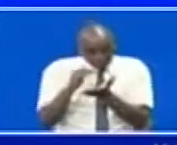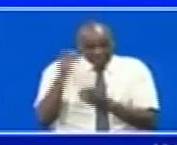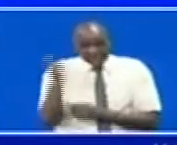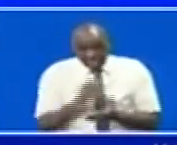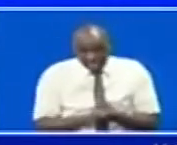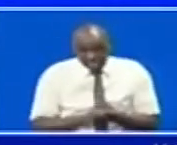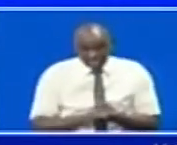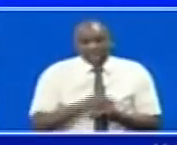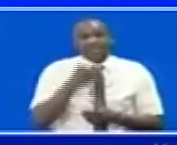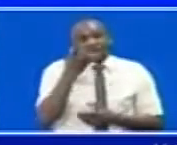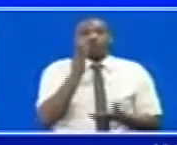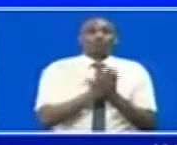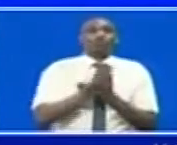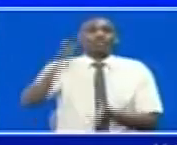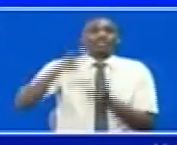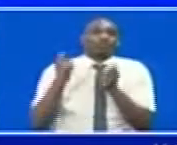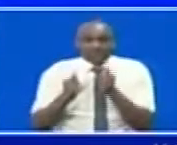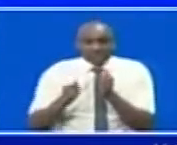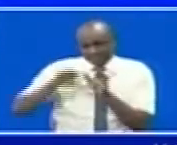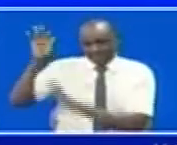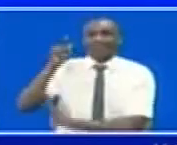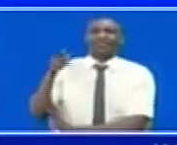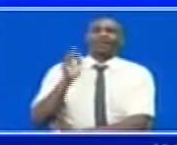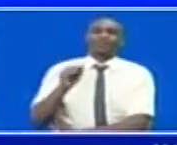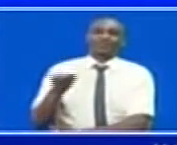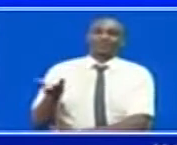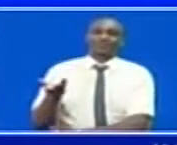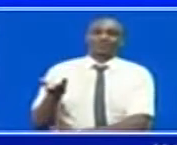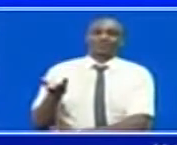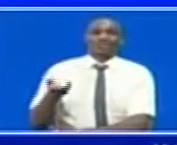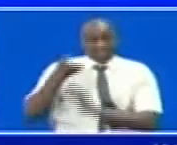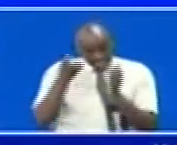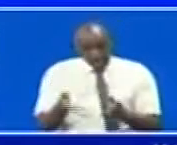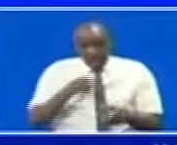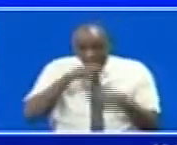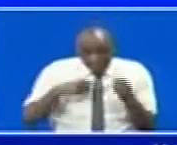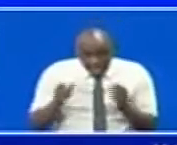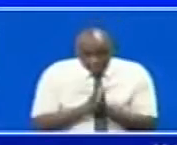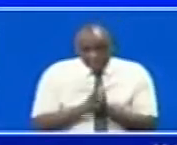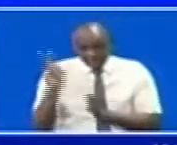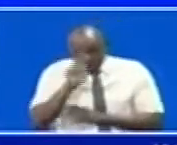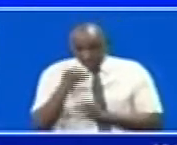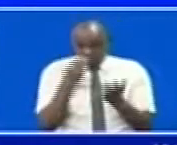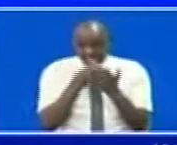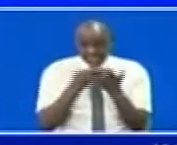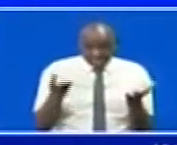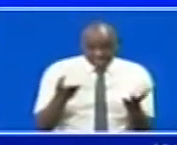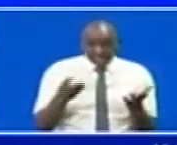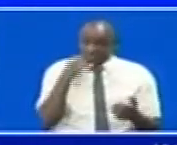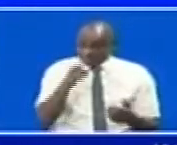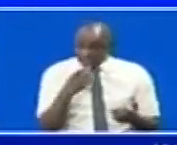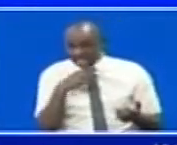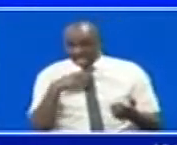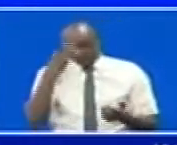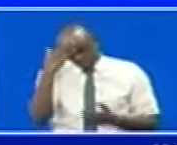expenses, it's rather obvious which one should be scrapped, right? Further, in terms of value for money, I'm not too sure